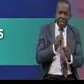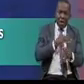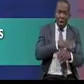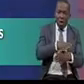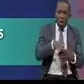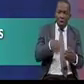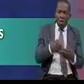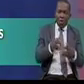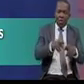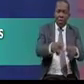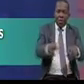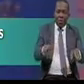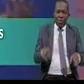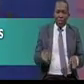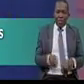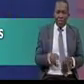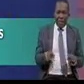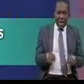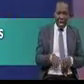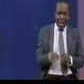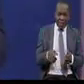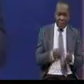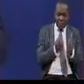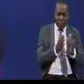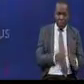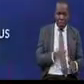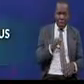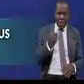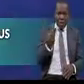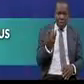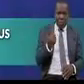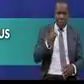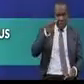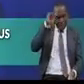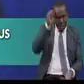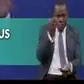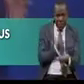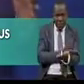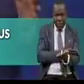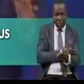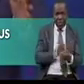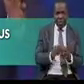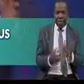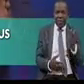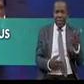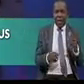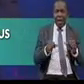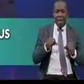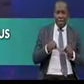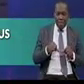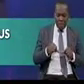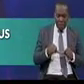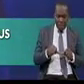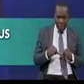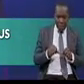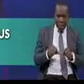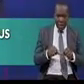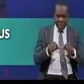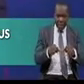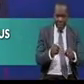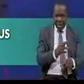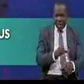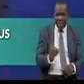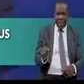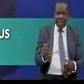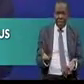followers of the Son. And number three is perseveringly racing the righteous